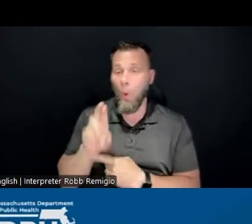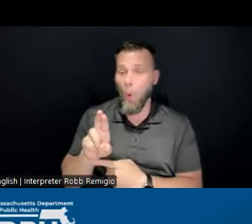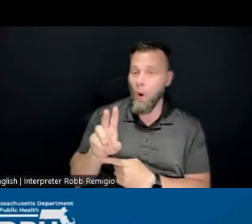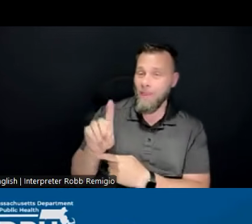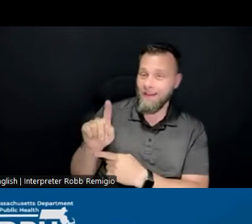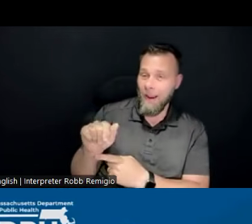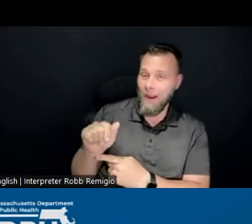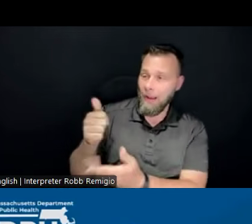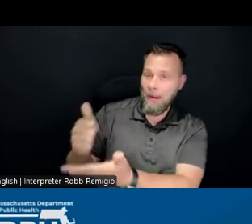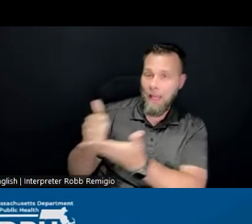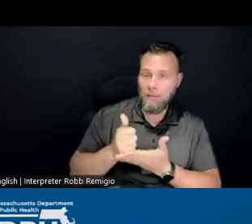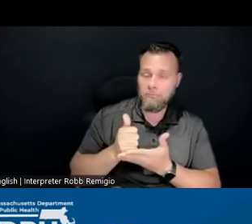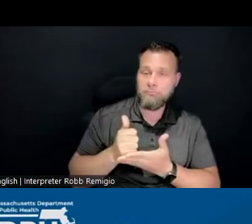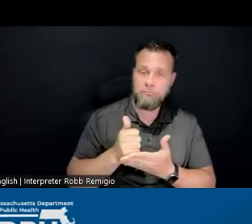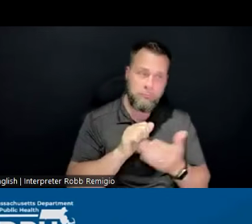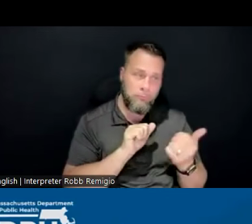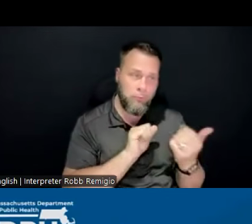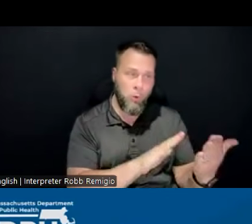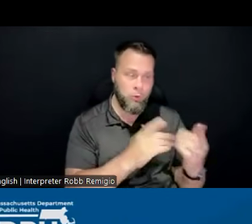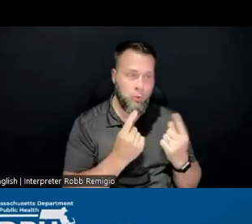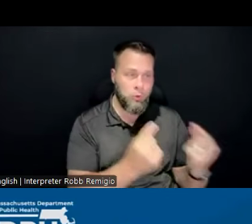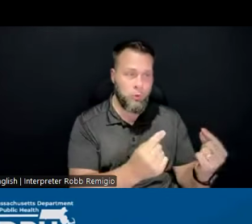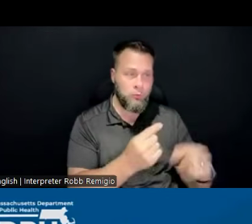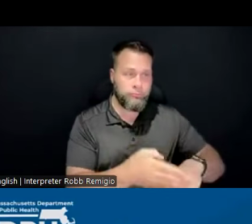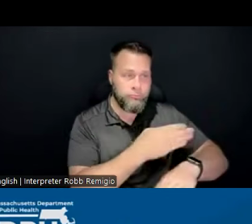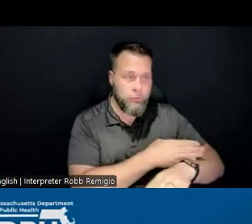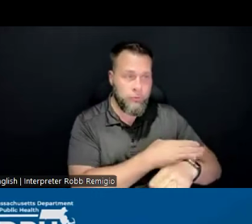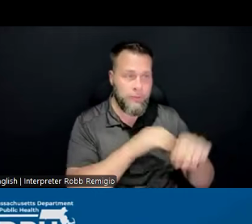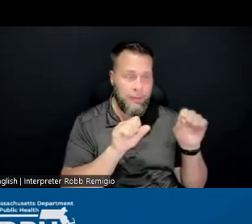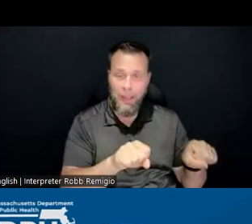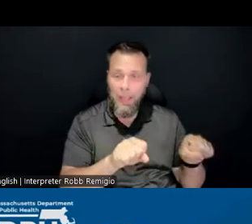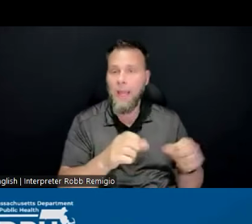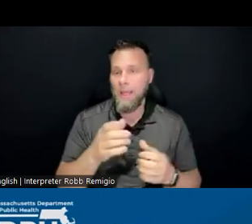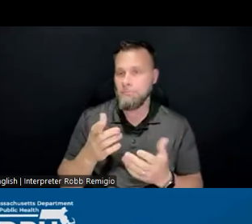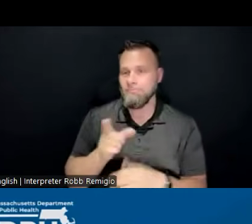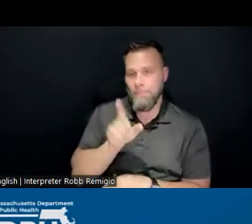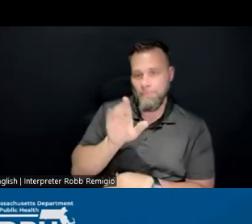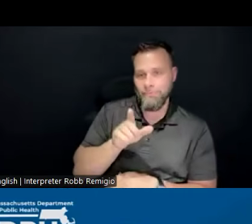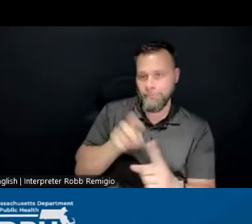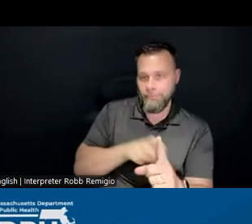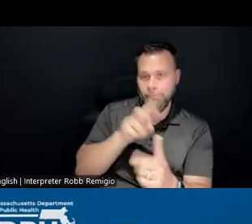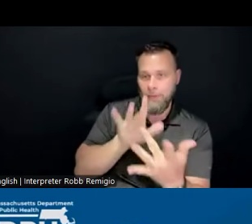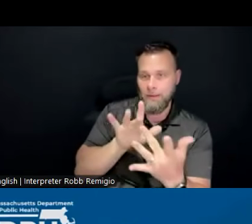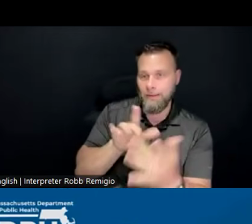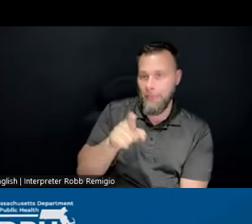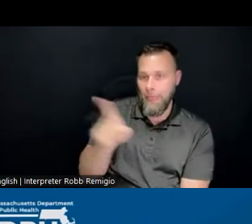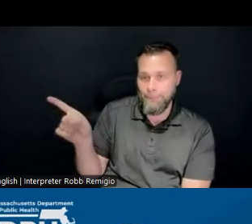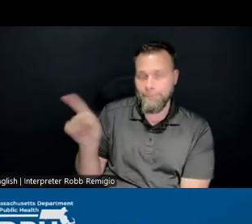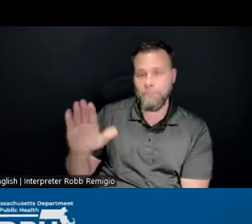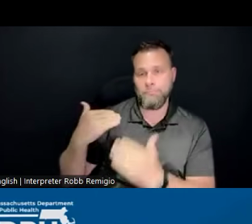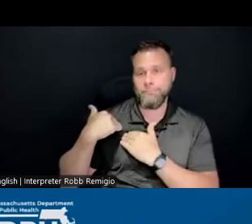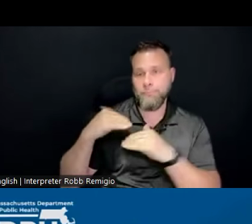to advance your work, they're the ones that'll do that. So really appreciate you all being here today with us